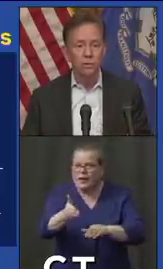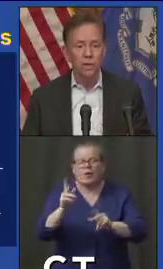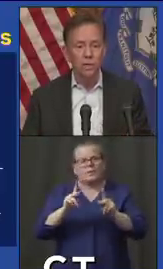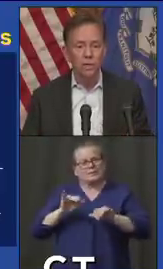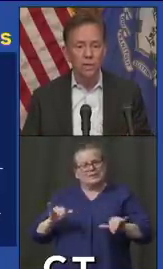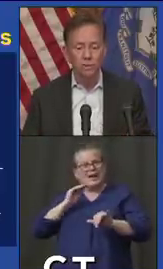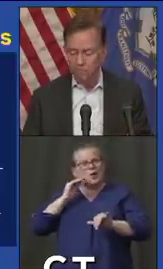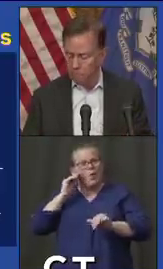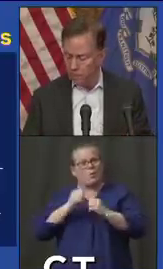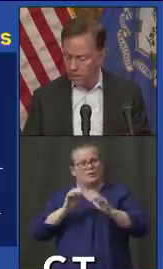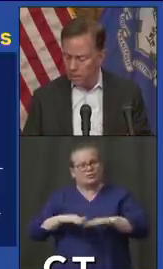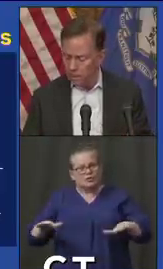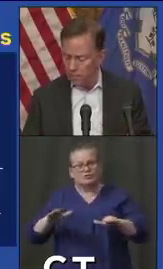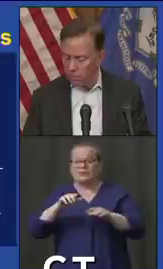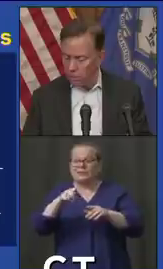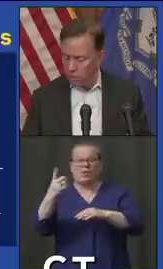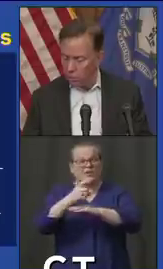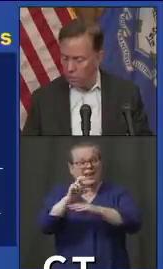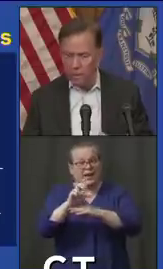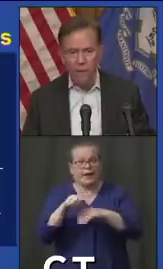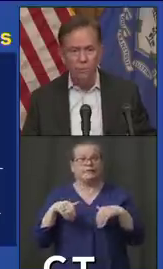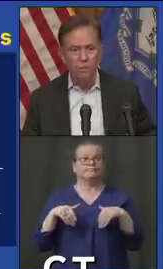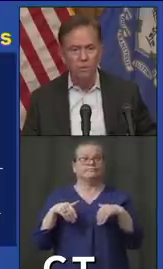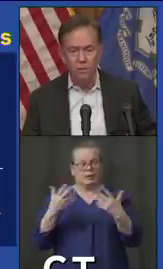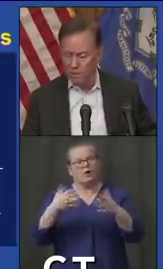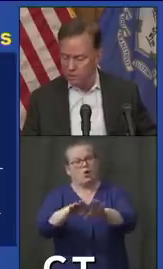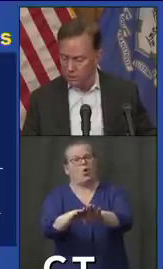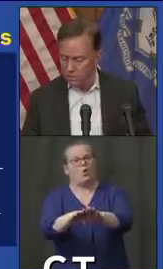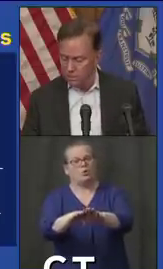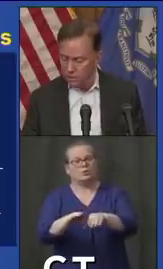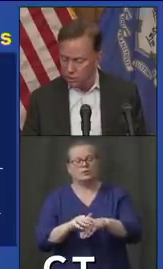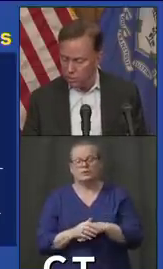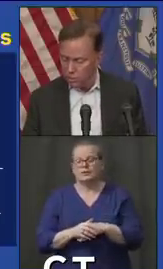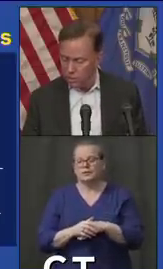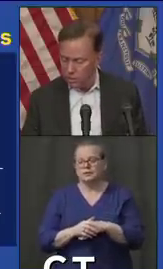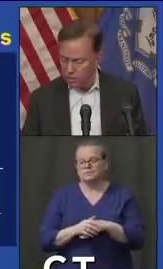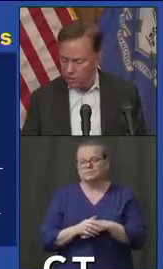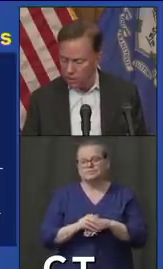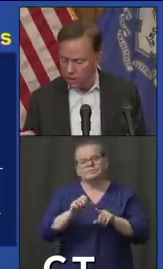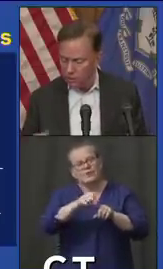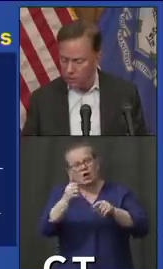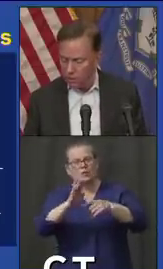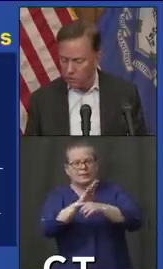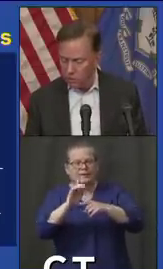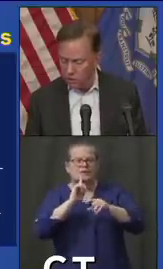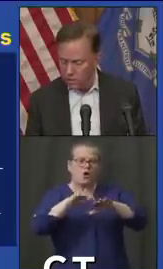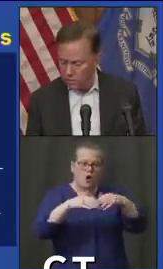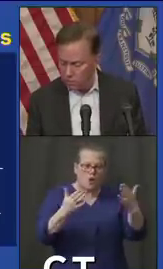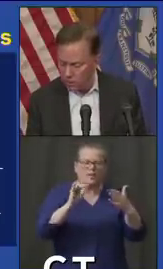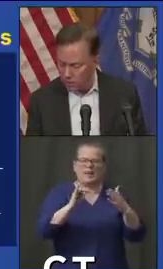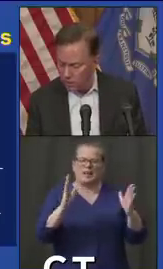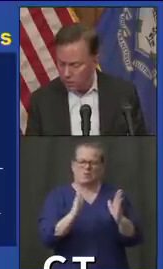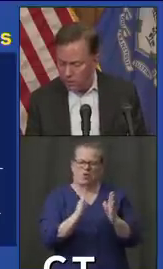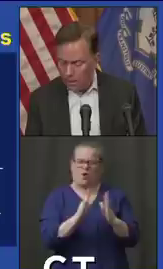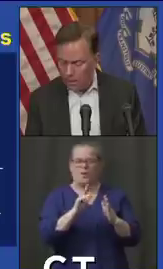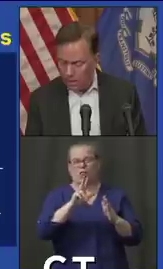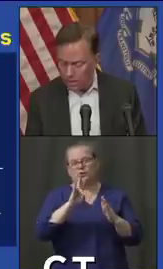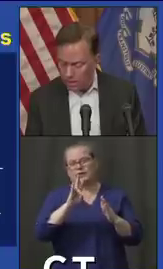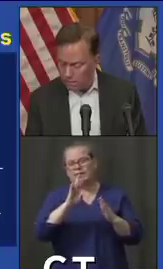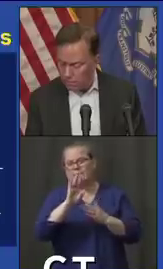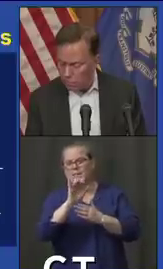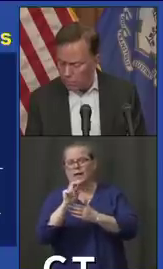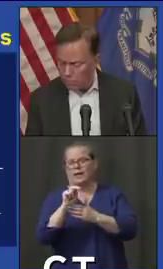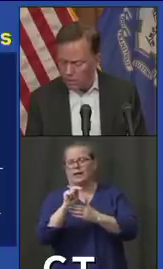But you'll see that a lot of them aren't open. That represents a smaller piece of our economy, about $37 billion.